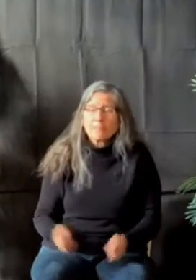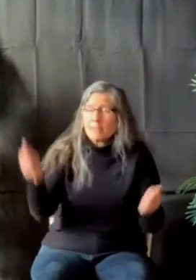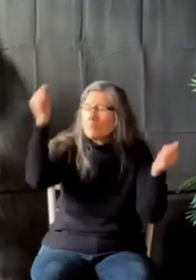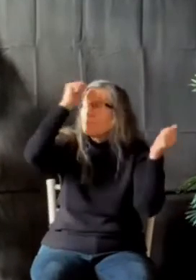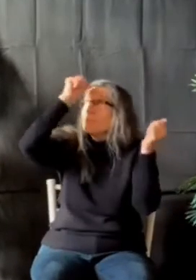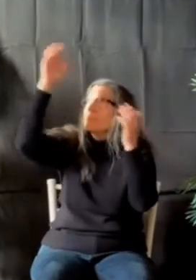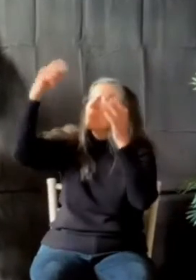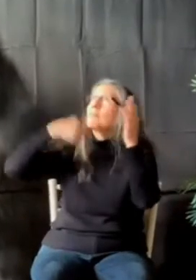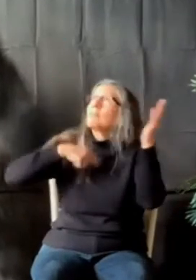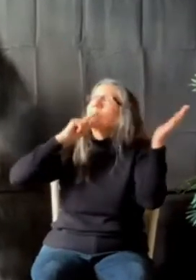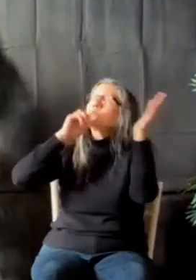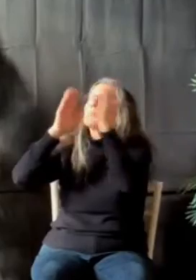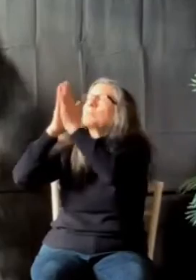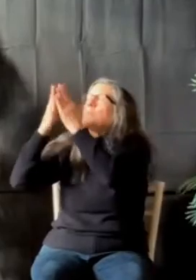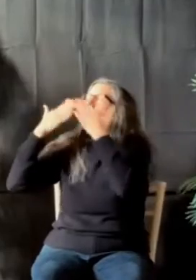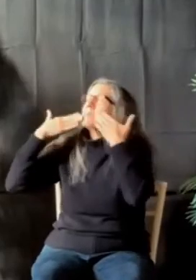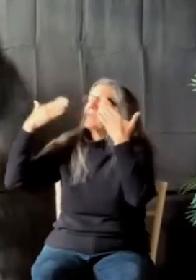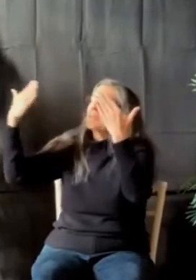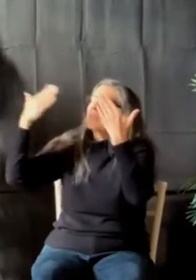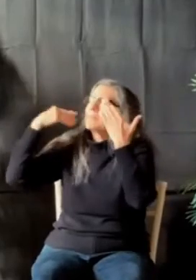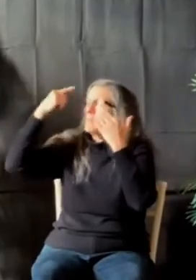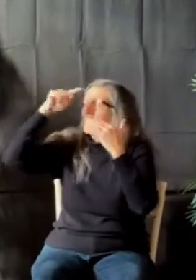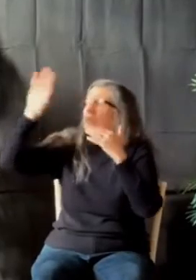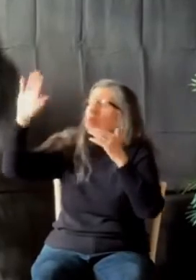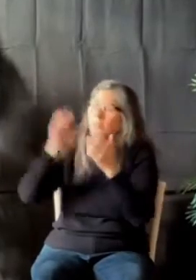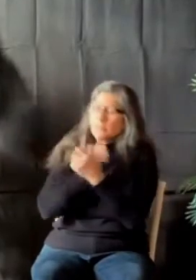Father, I praise you and I thank you for your love.